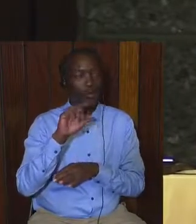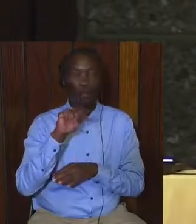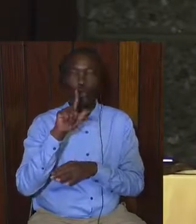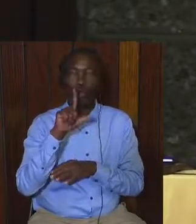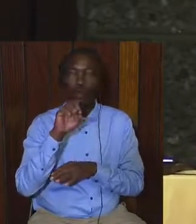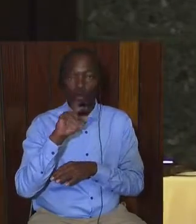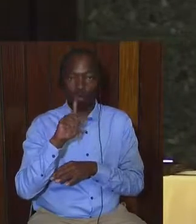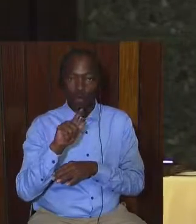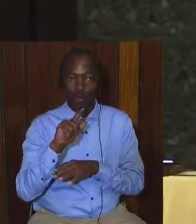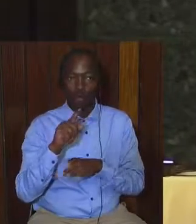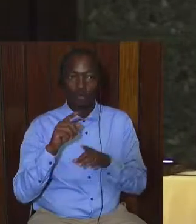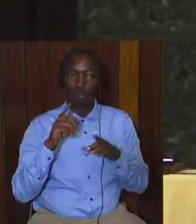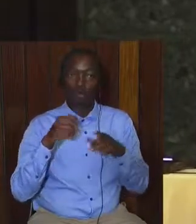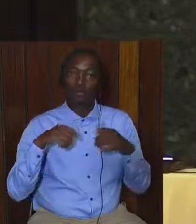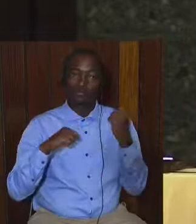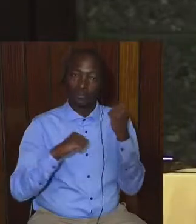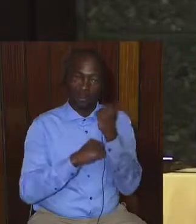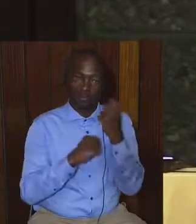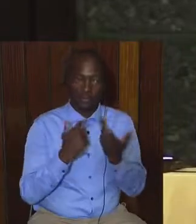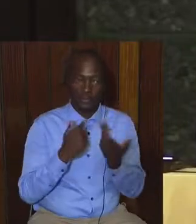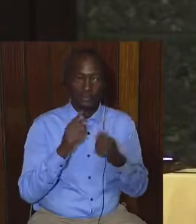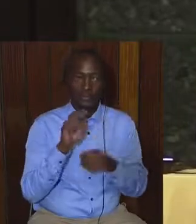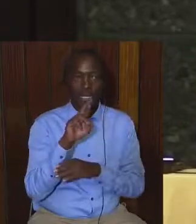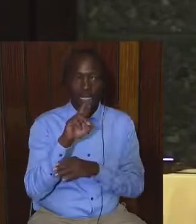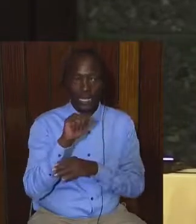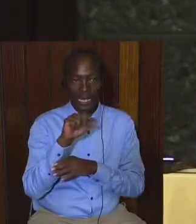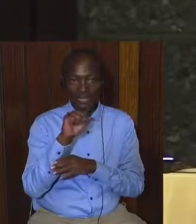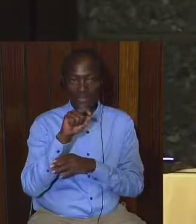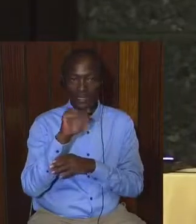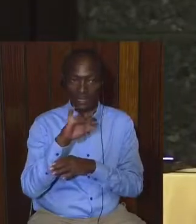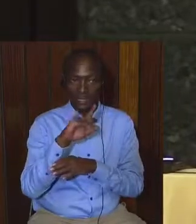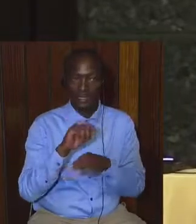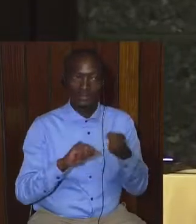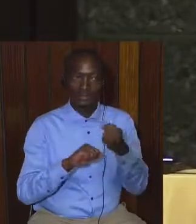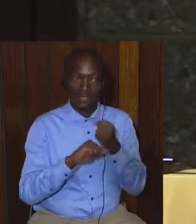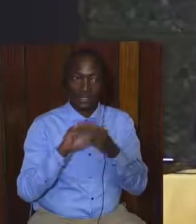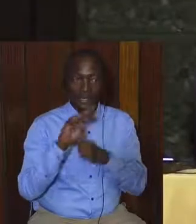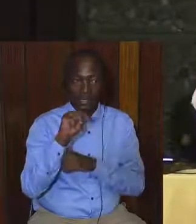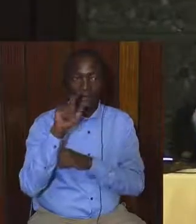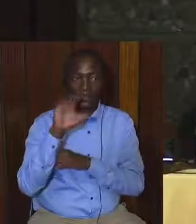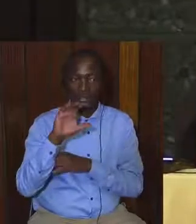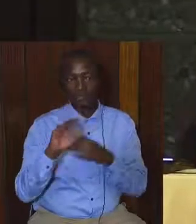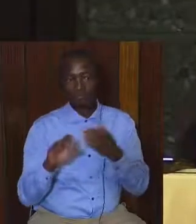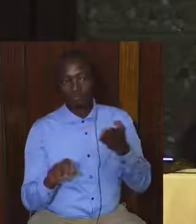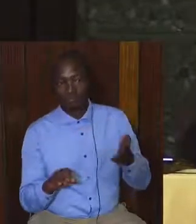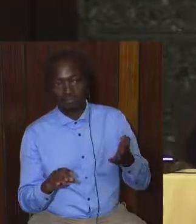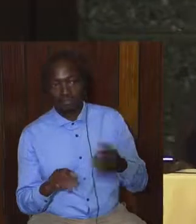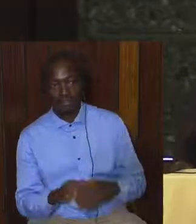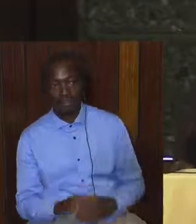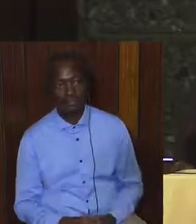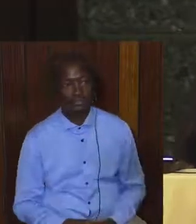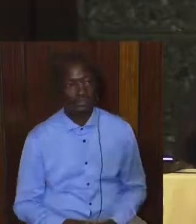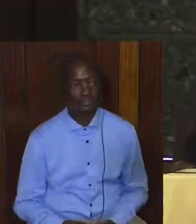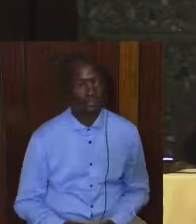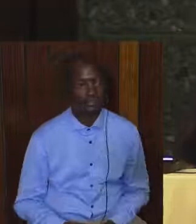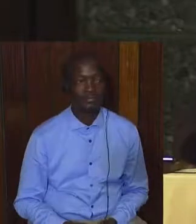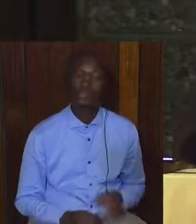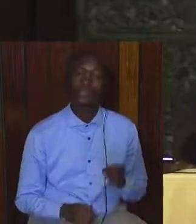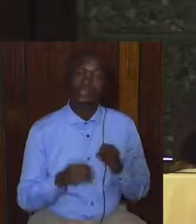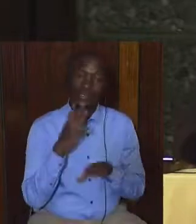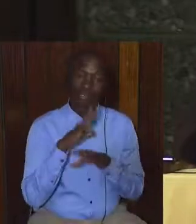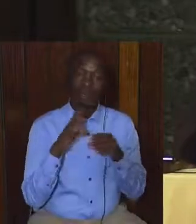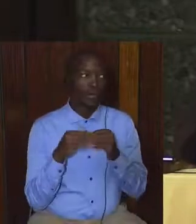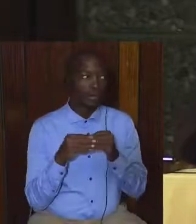then my office support is also here, Russell. We also have the office support of the MEC. And we have some of our members